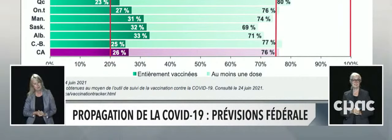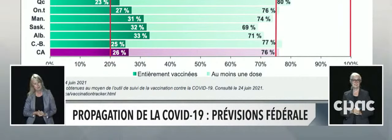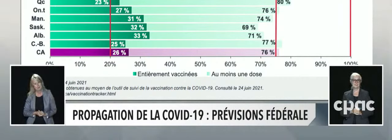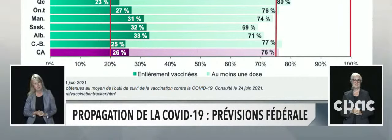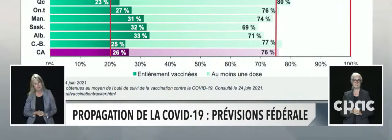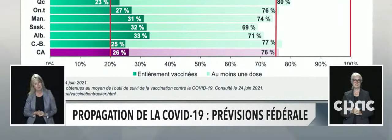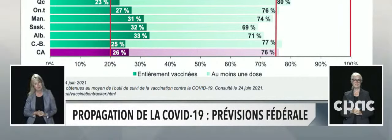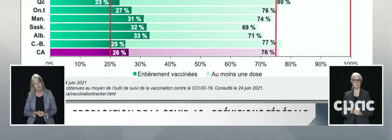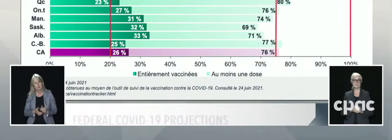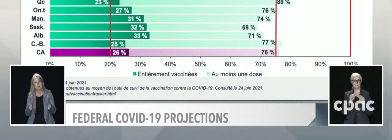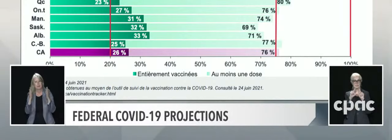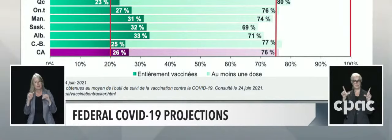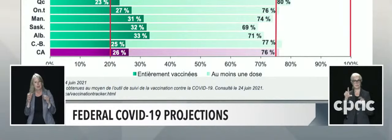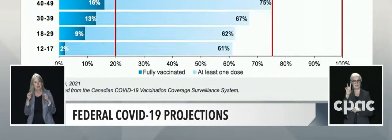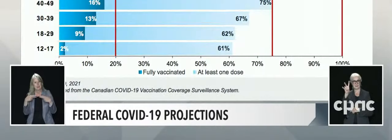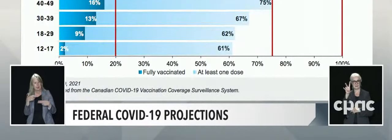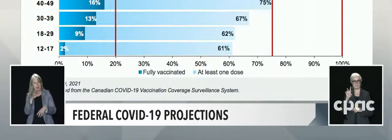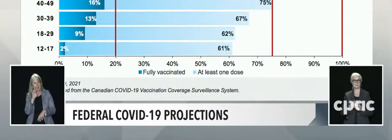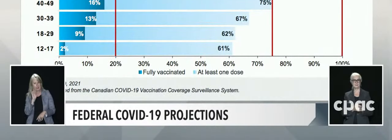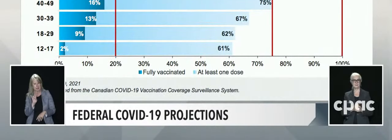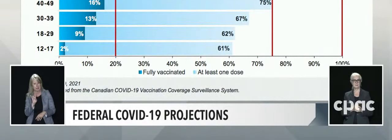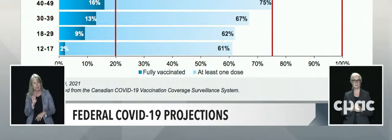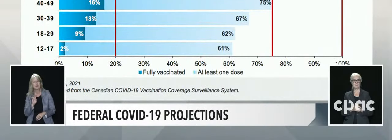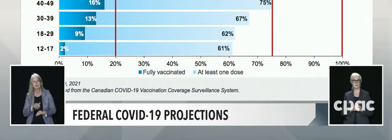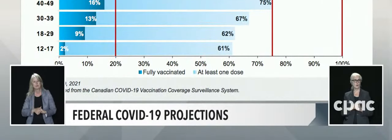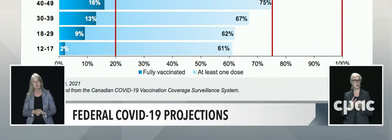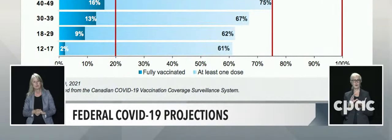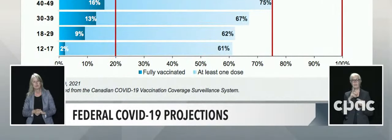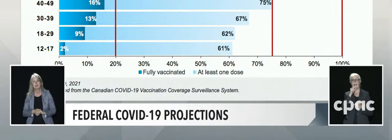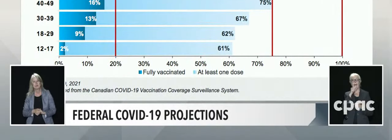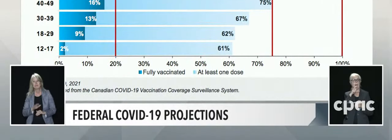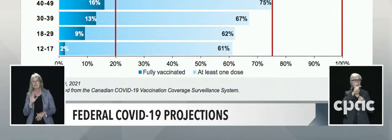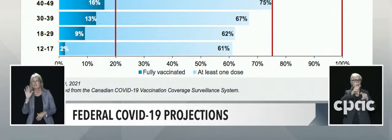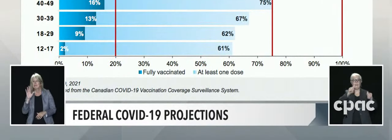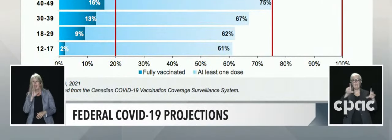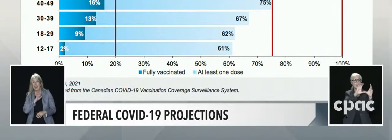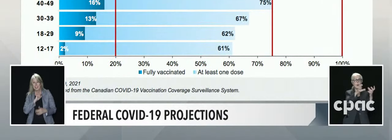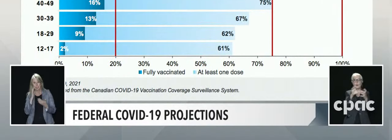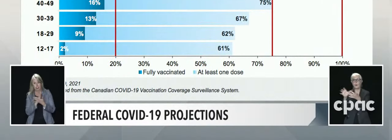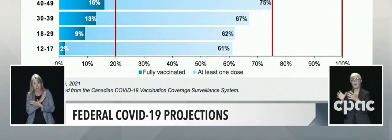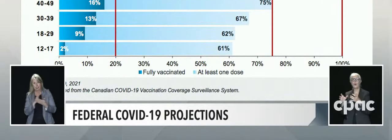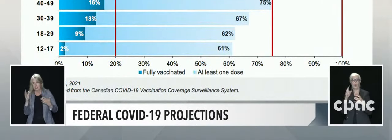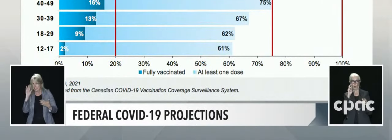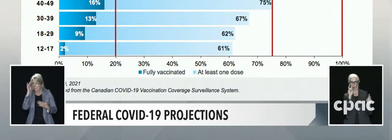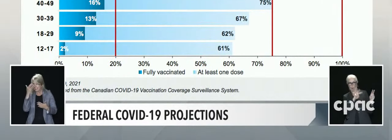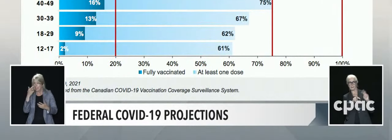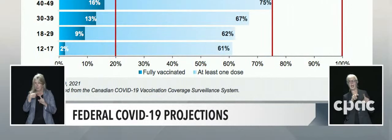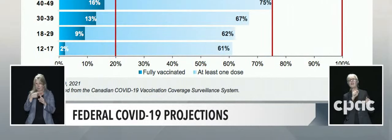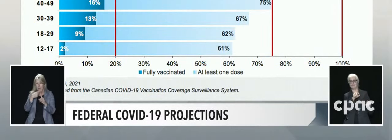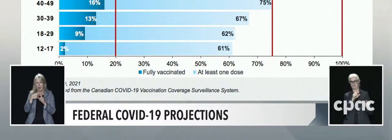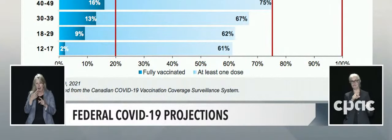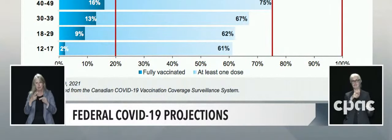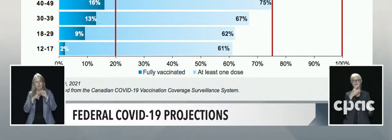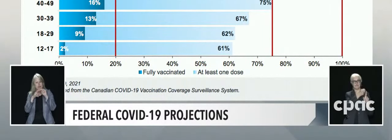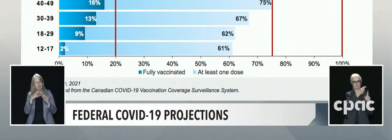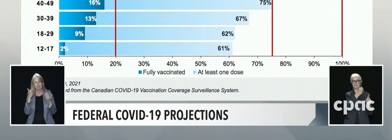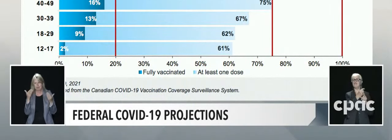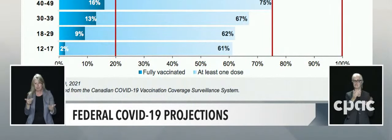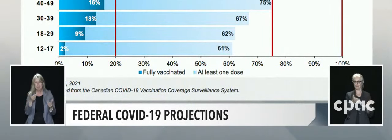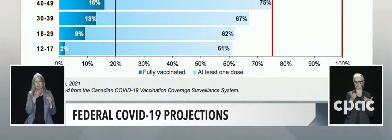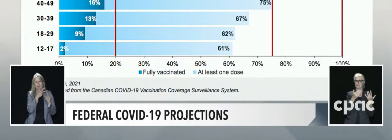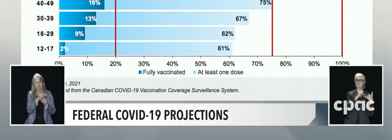Slide 7. Across the age groups, we are continuing to see encouraging levels of vaccine uptake. At least 1 dose and